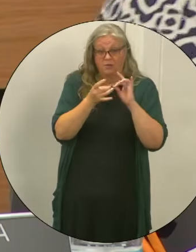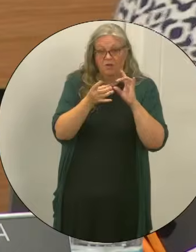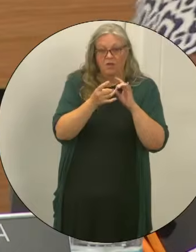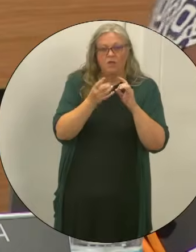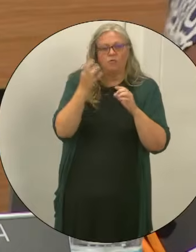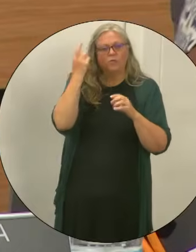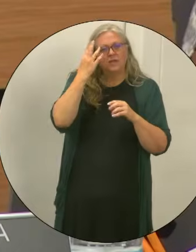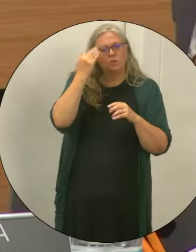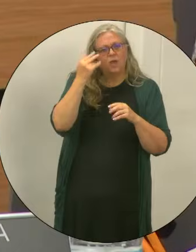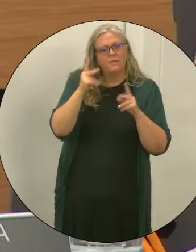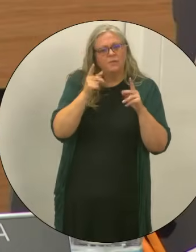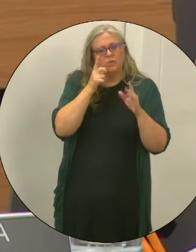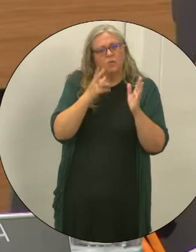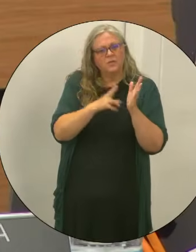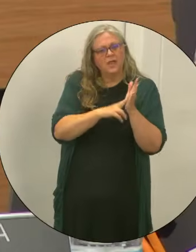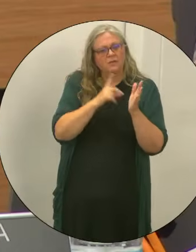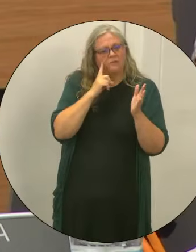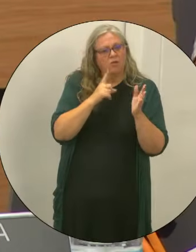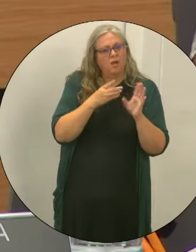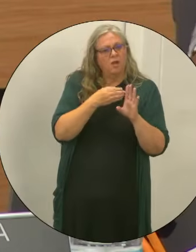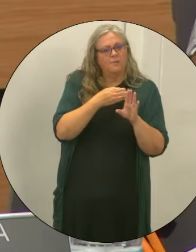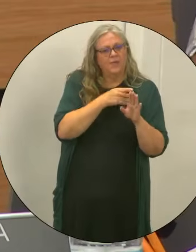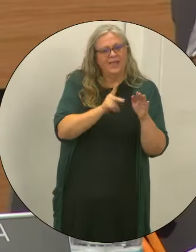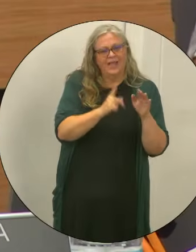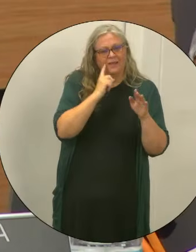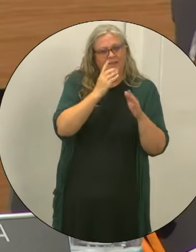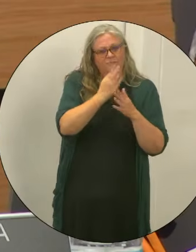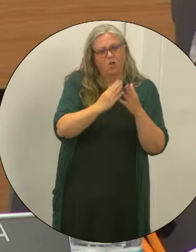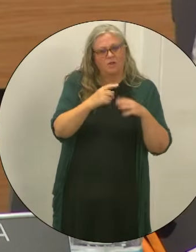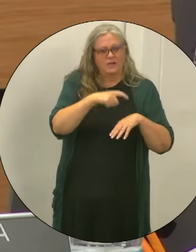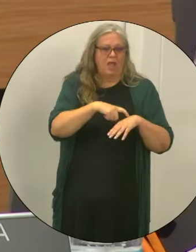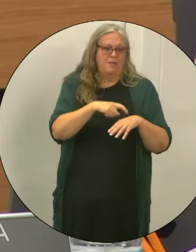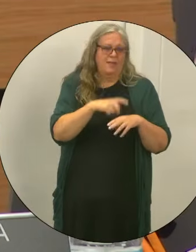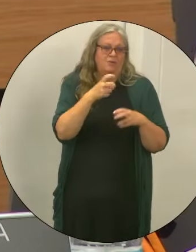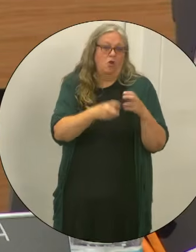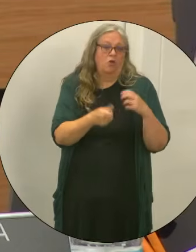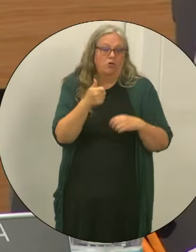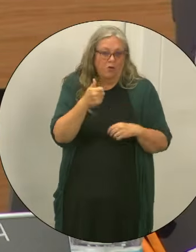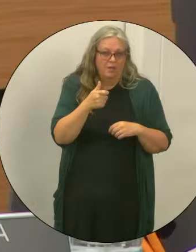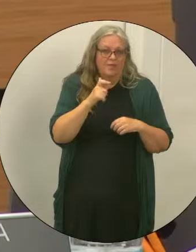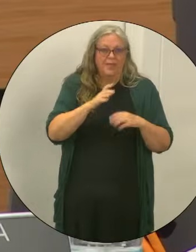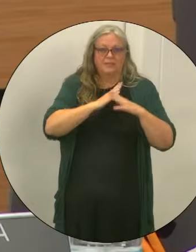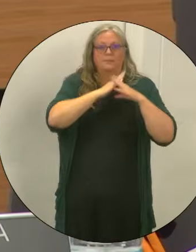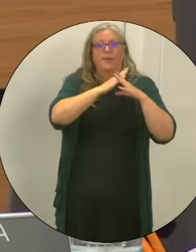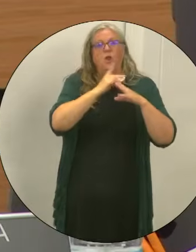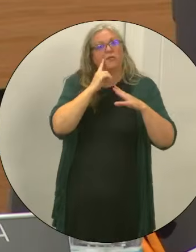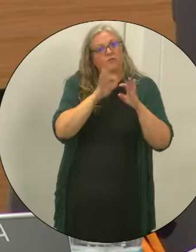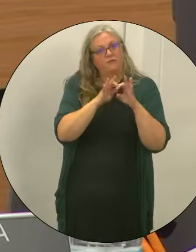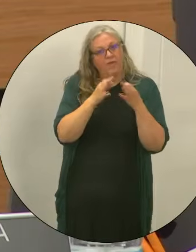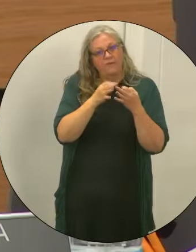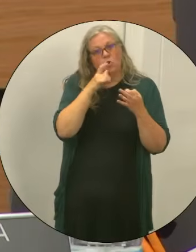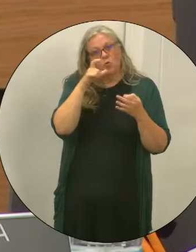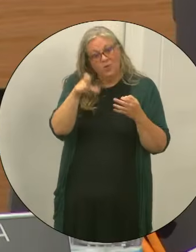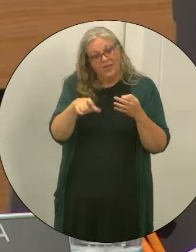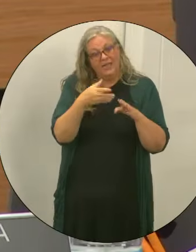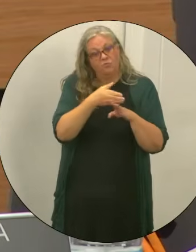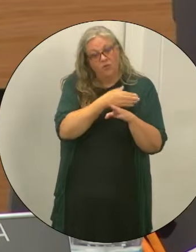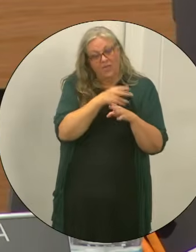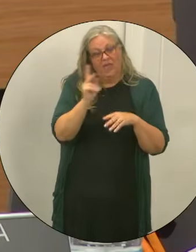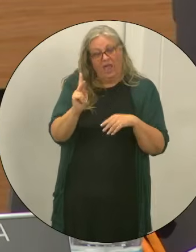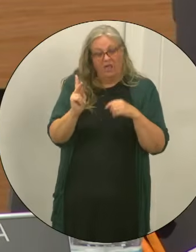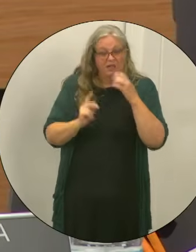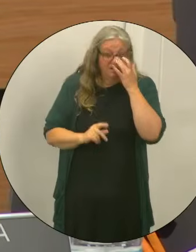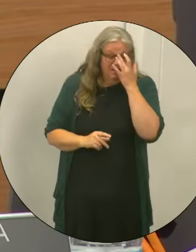think people don't sign up for the pre-K is because it's only part-time, and it just makes it harder, and that's a barrier for families who need the pre-K